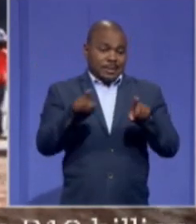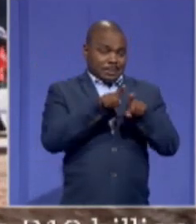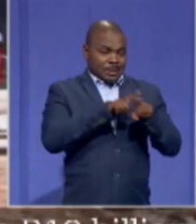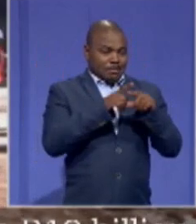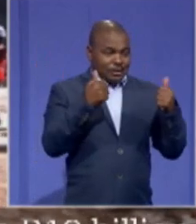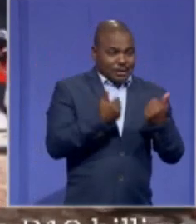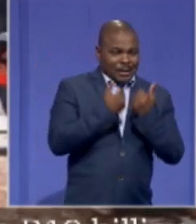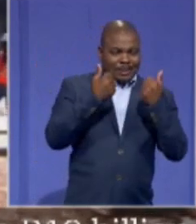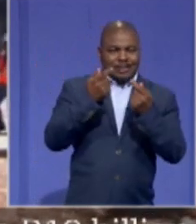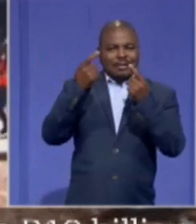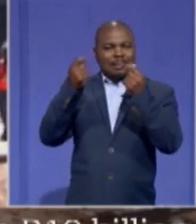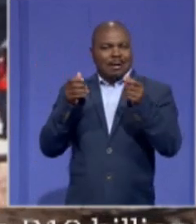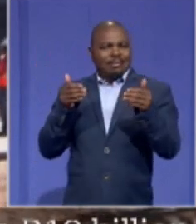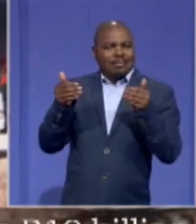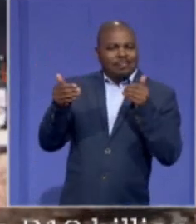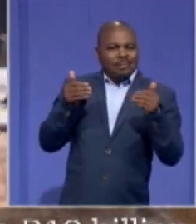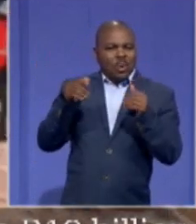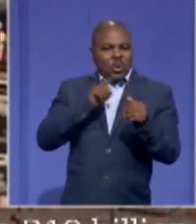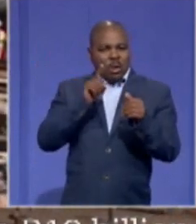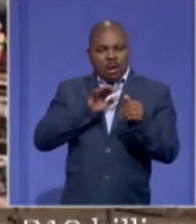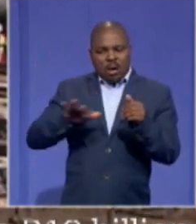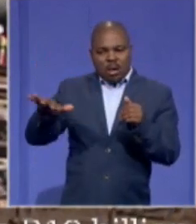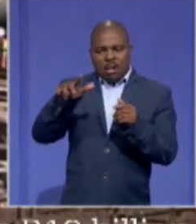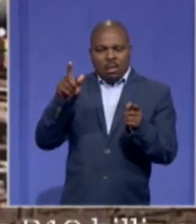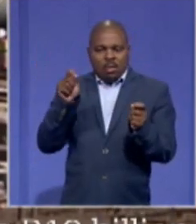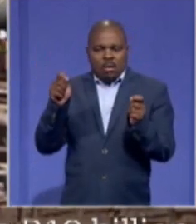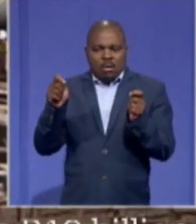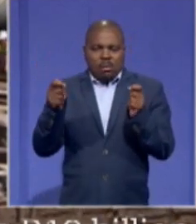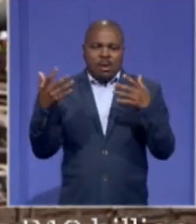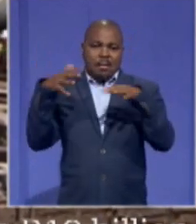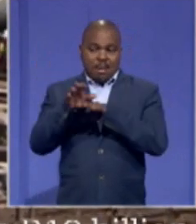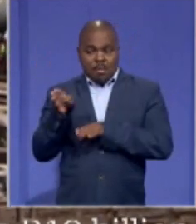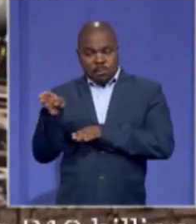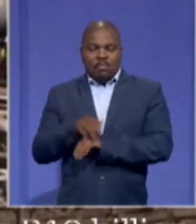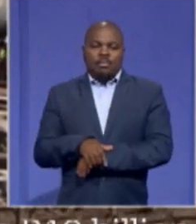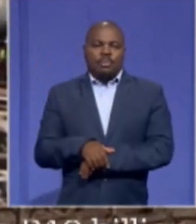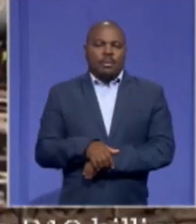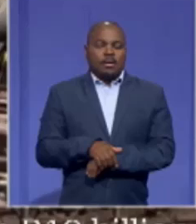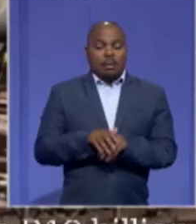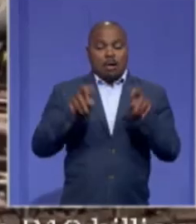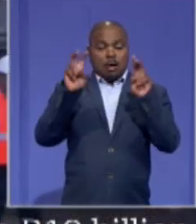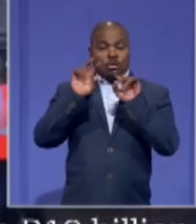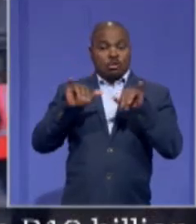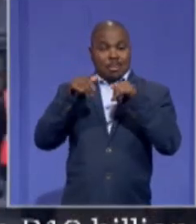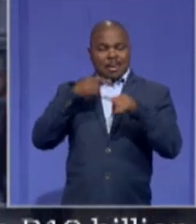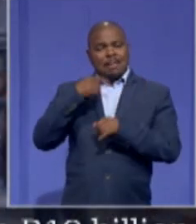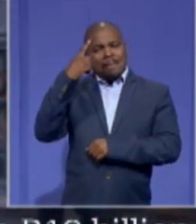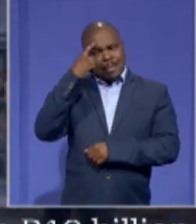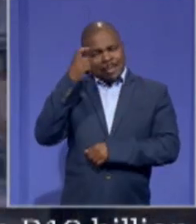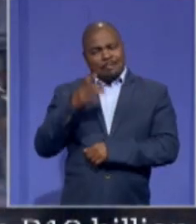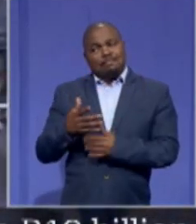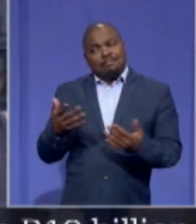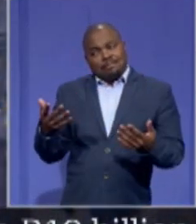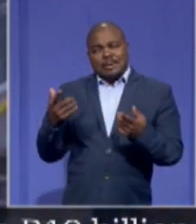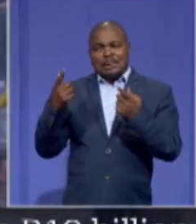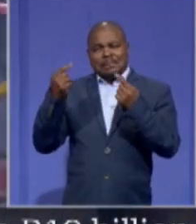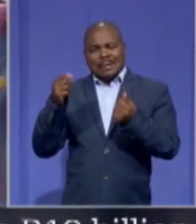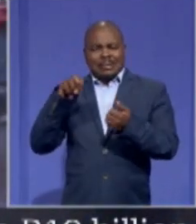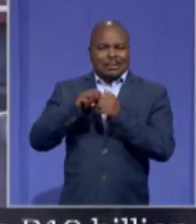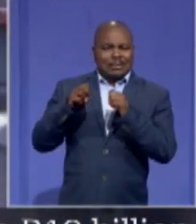le tsa ditjhelete ka lebaka la diphetoho tse kenngwang tshebetsong. Le ha ho le jwalo, Eskom e dumela hore maemo ana a hlobaetsang a